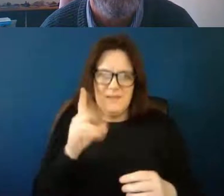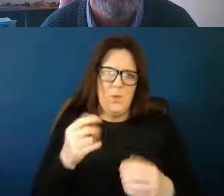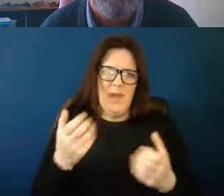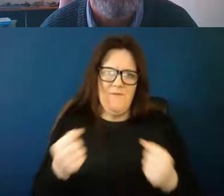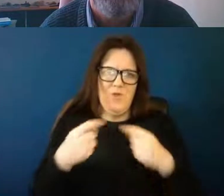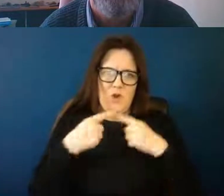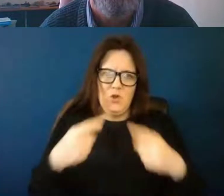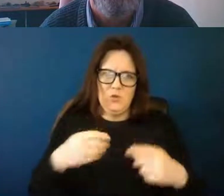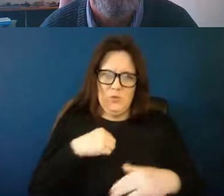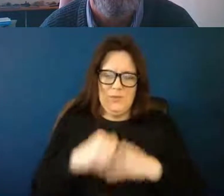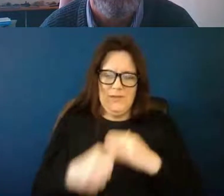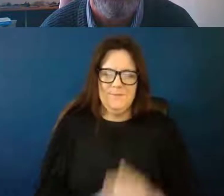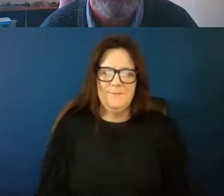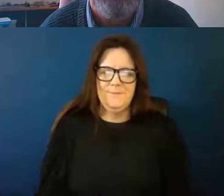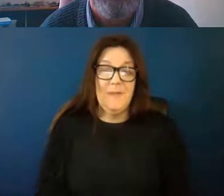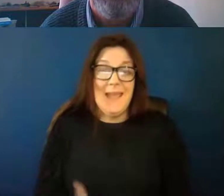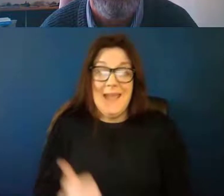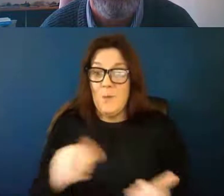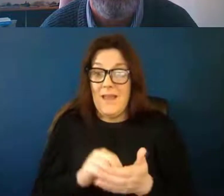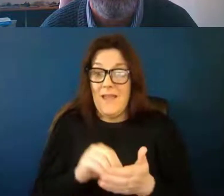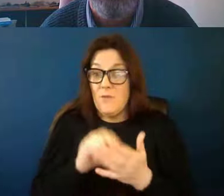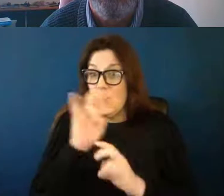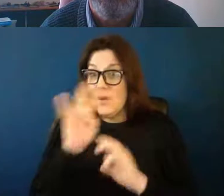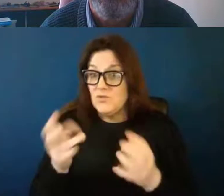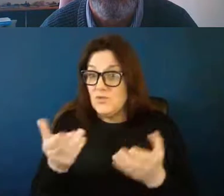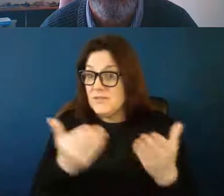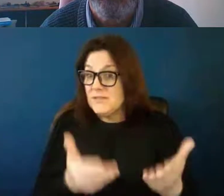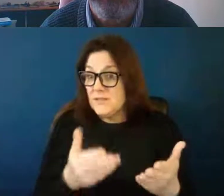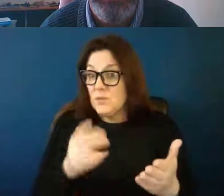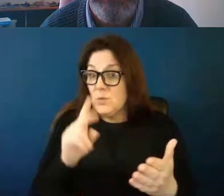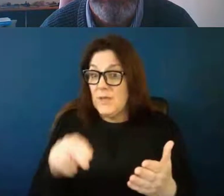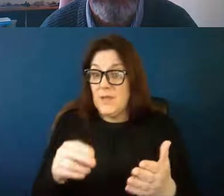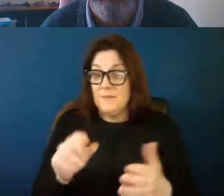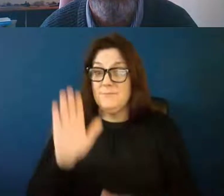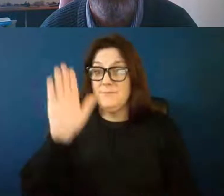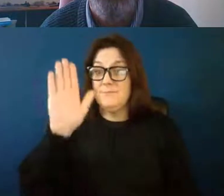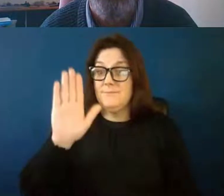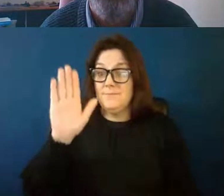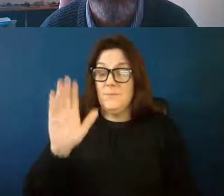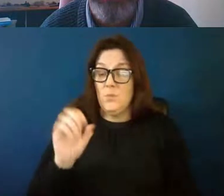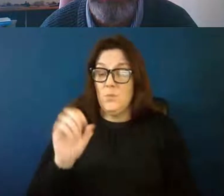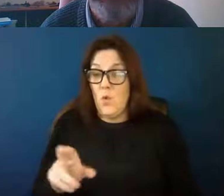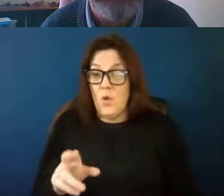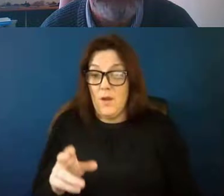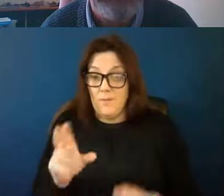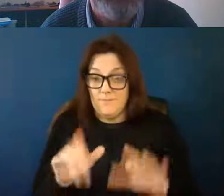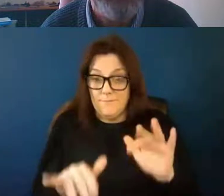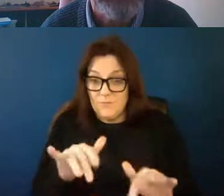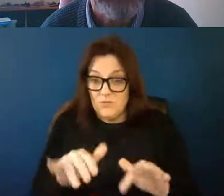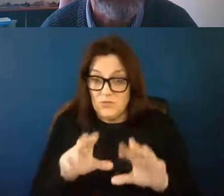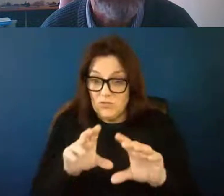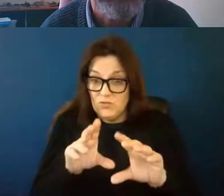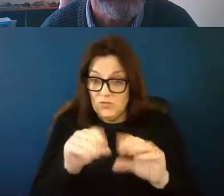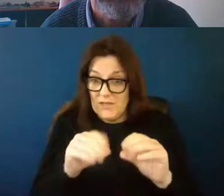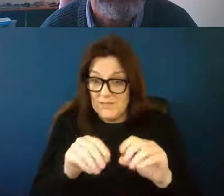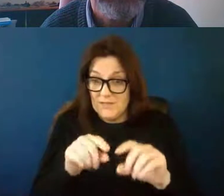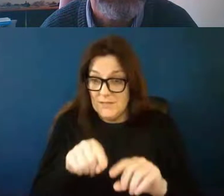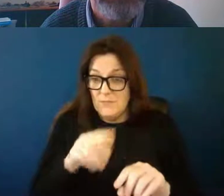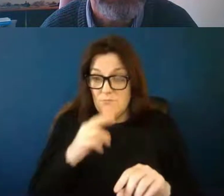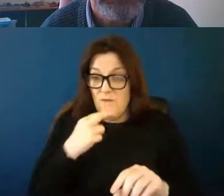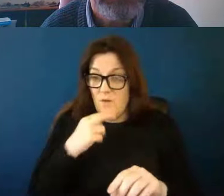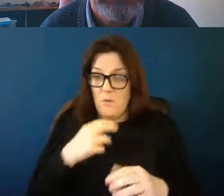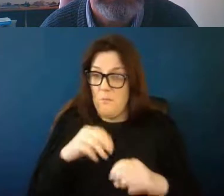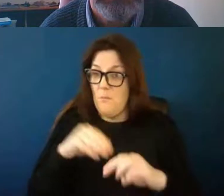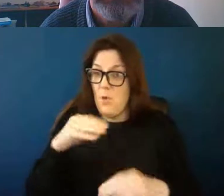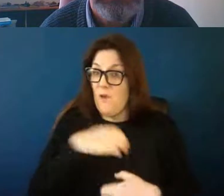launch today. So if anybody has any questions, you can pop your hand up or put it in the chat, whichever you prefer, whichever you're more